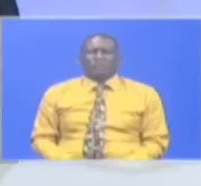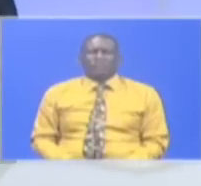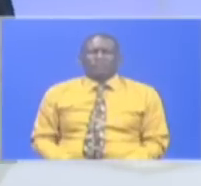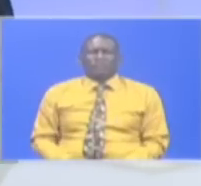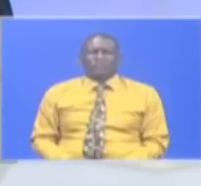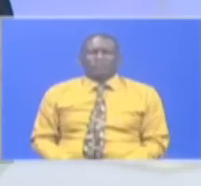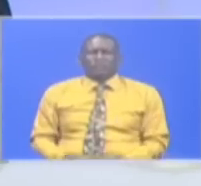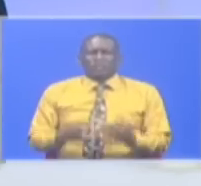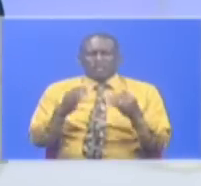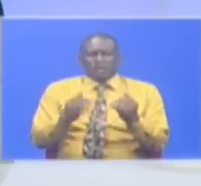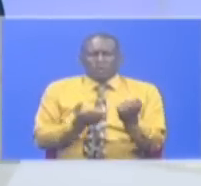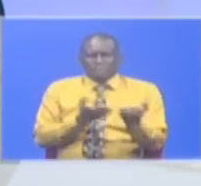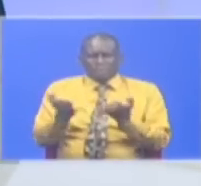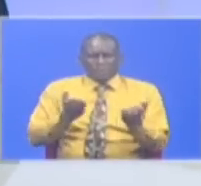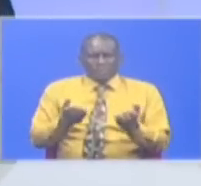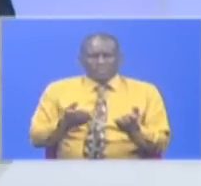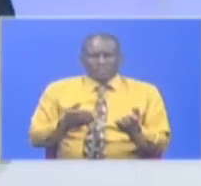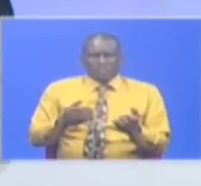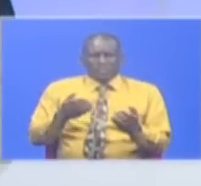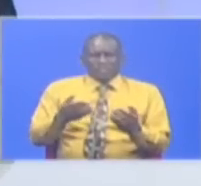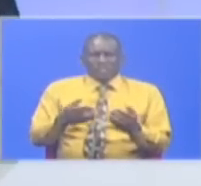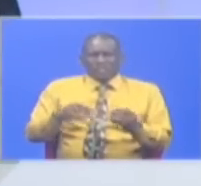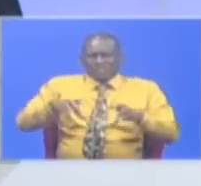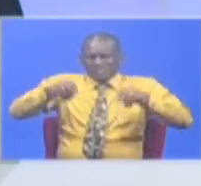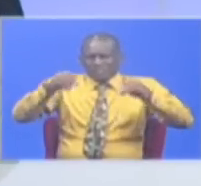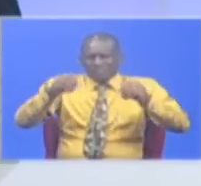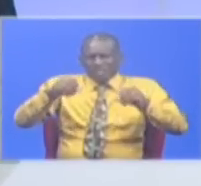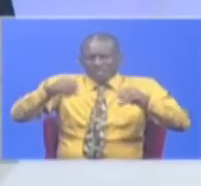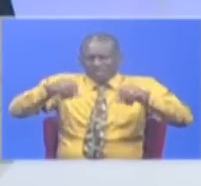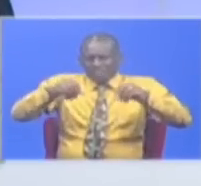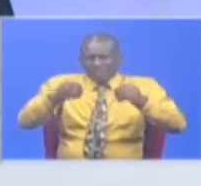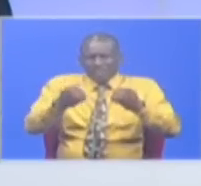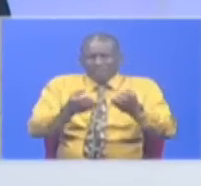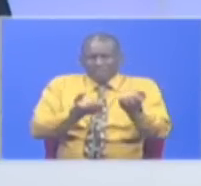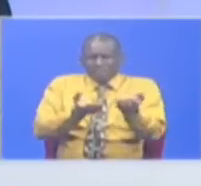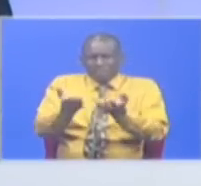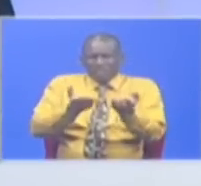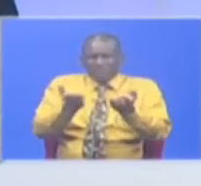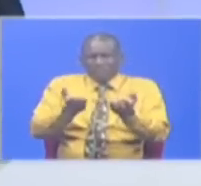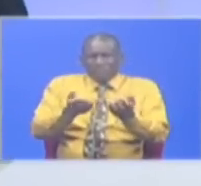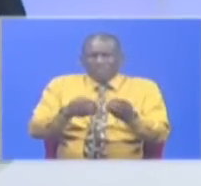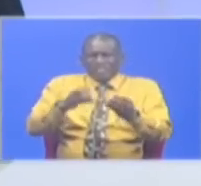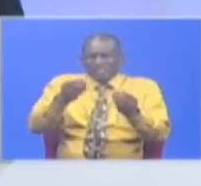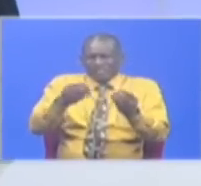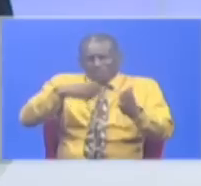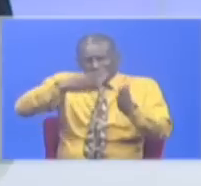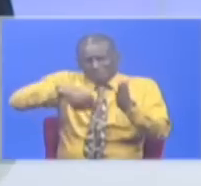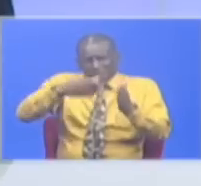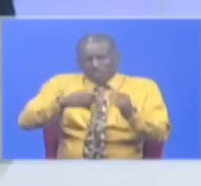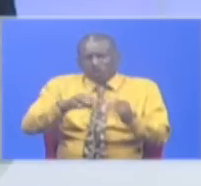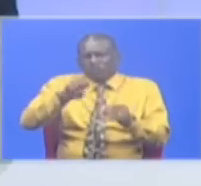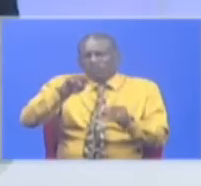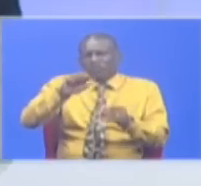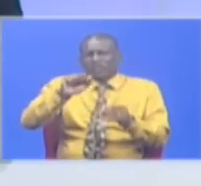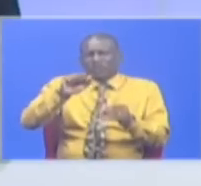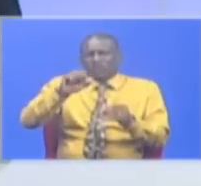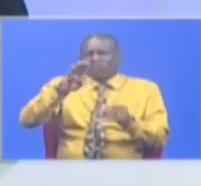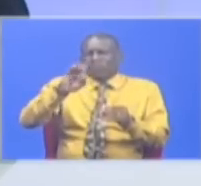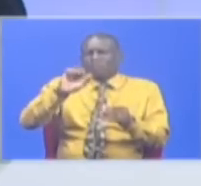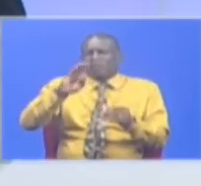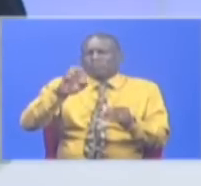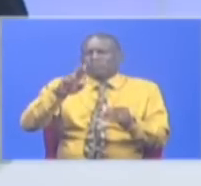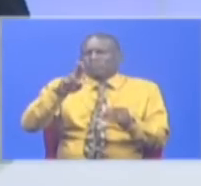We end business on a concrete note, and cement manufacturer Bamburi is banking on the effects of the removal of the interest rate cap and cement